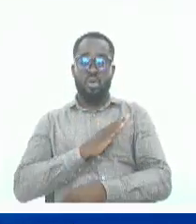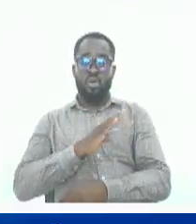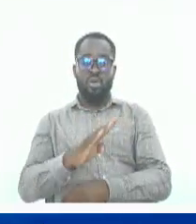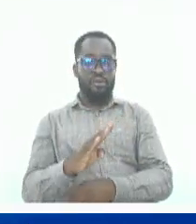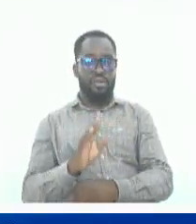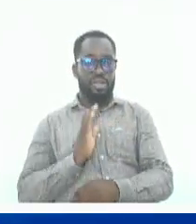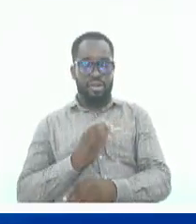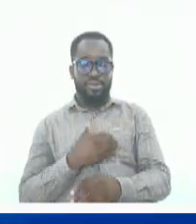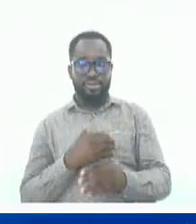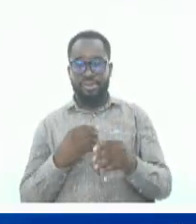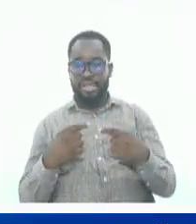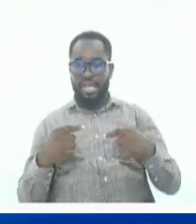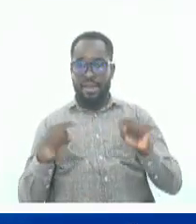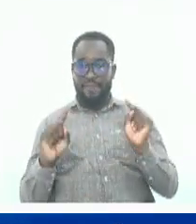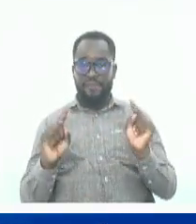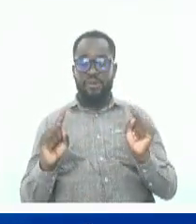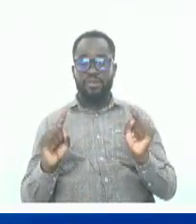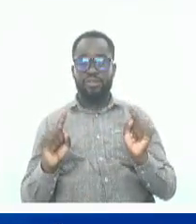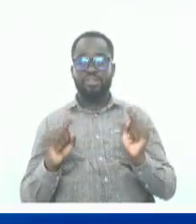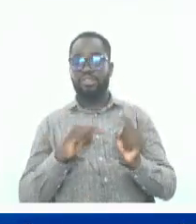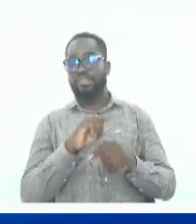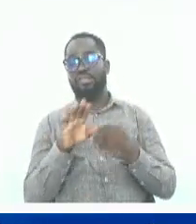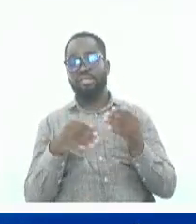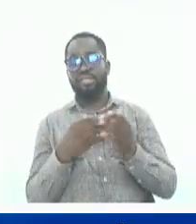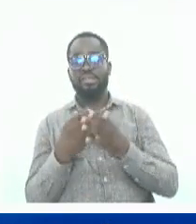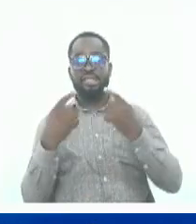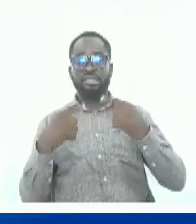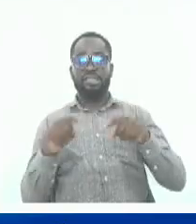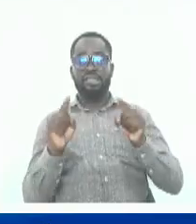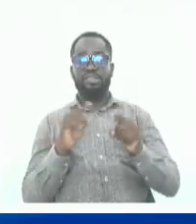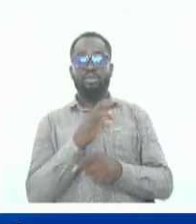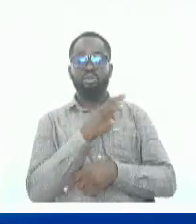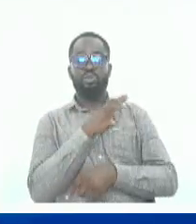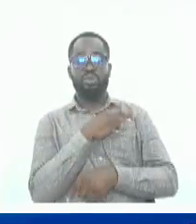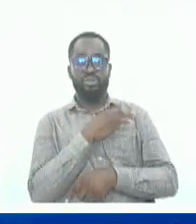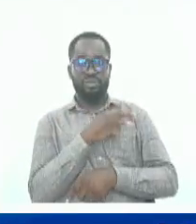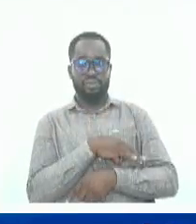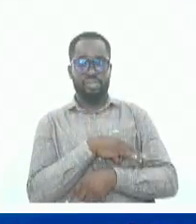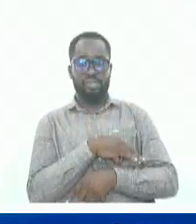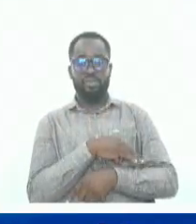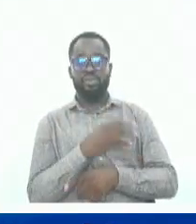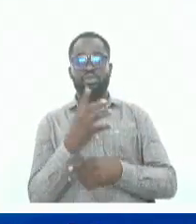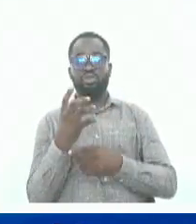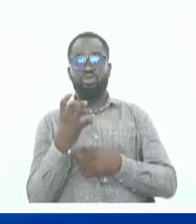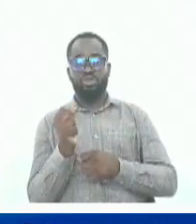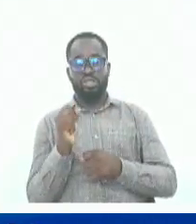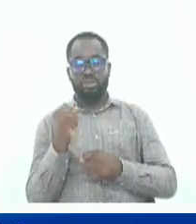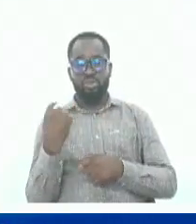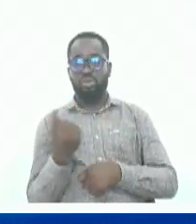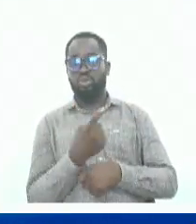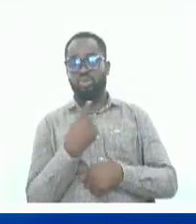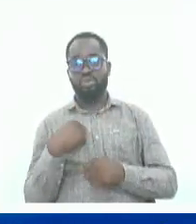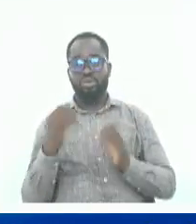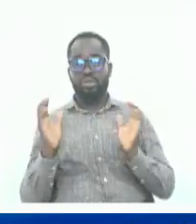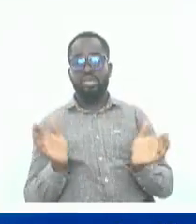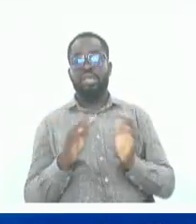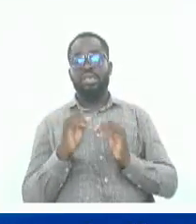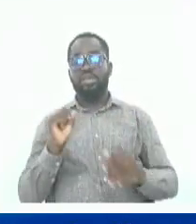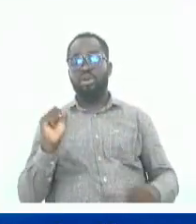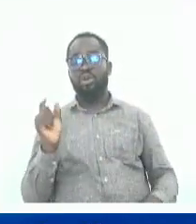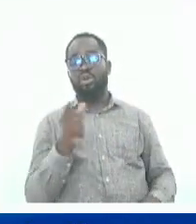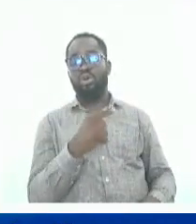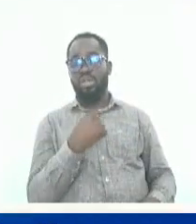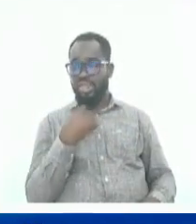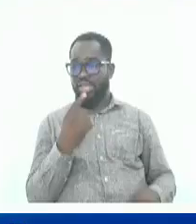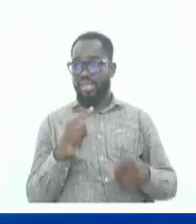our collective efforts, this will lead to a successful and profitable trust. As always, I encourage all of you to tell